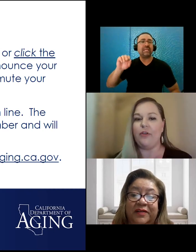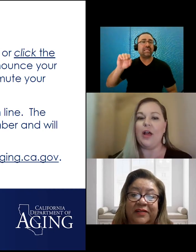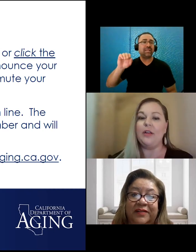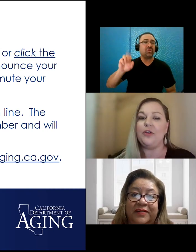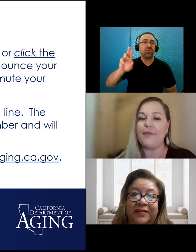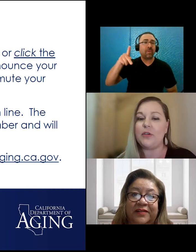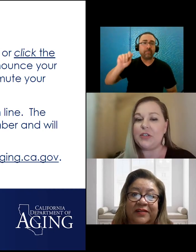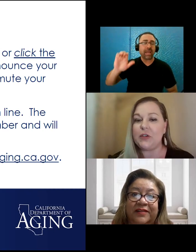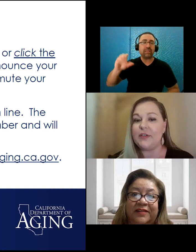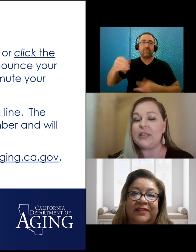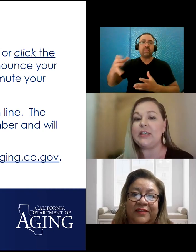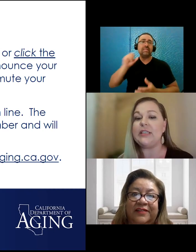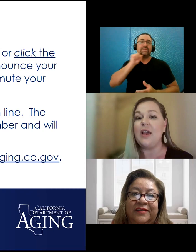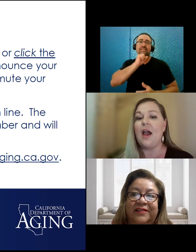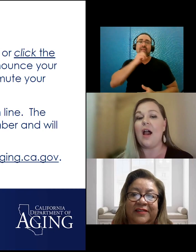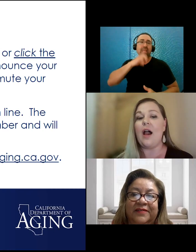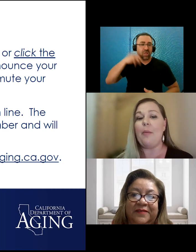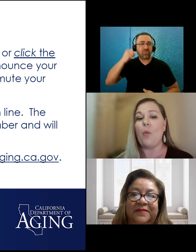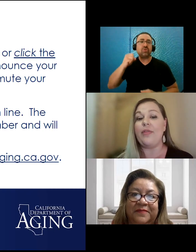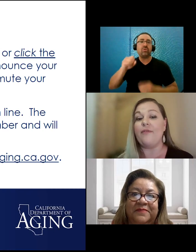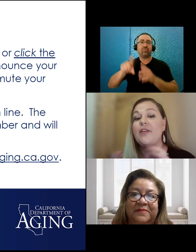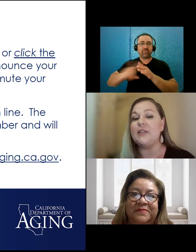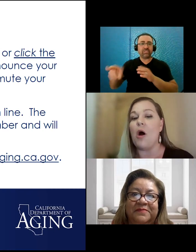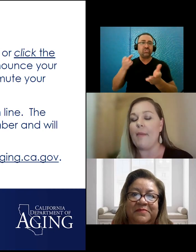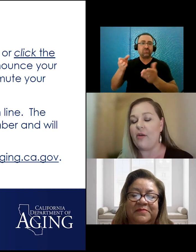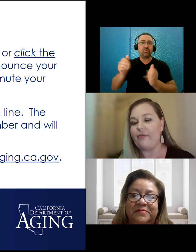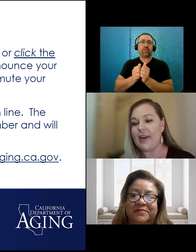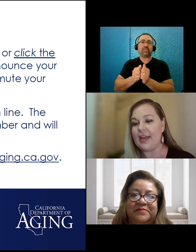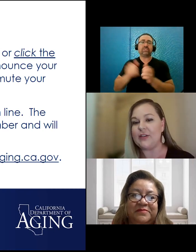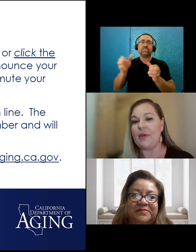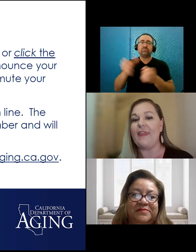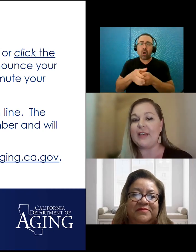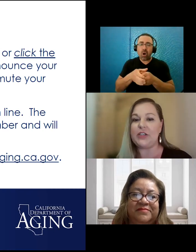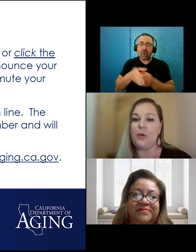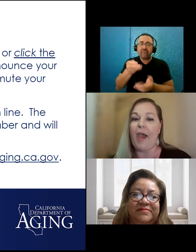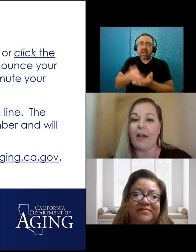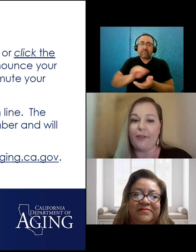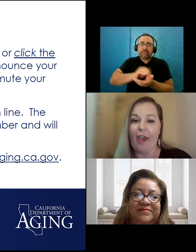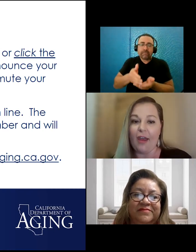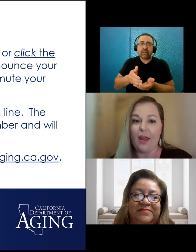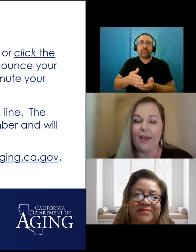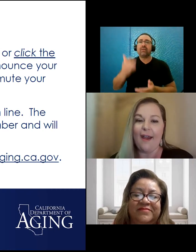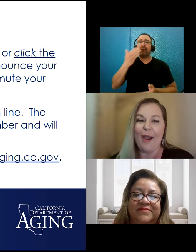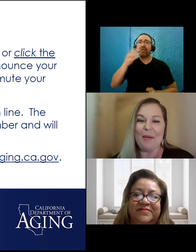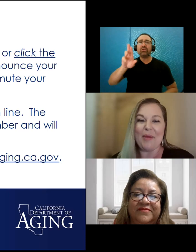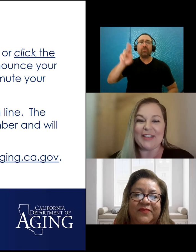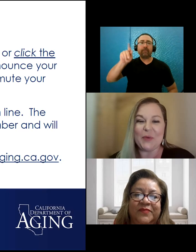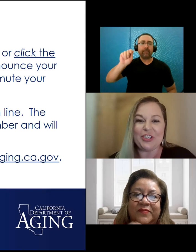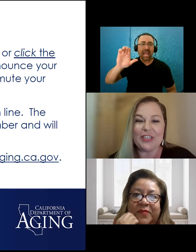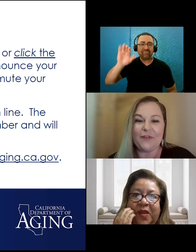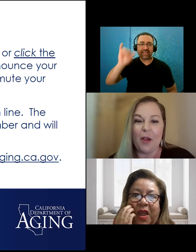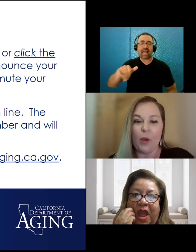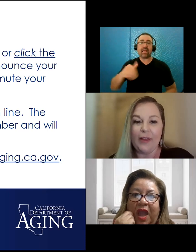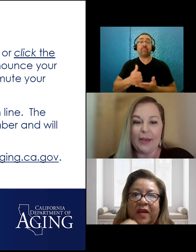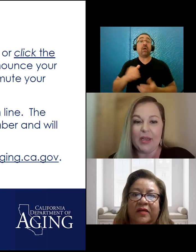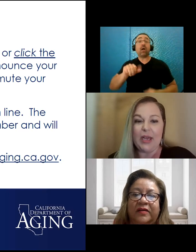these wonderful elder refugee services with a very small amount of funding. So big thanks to UPAC for that. And next